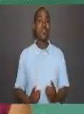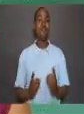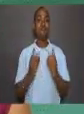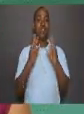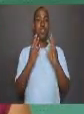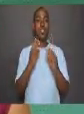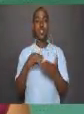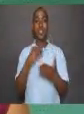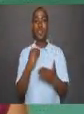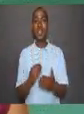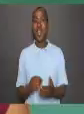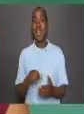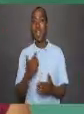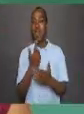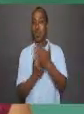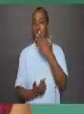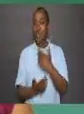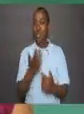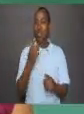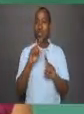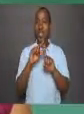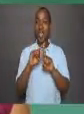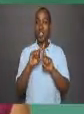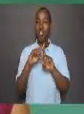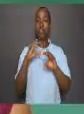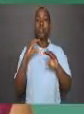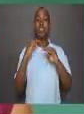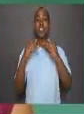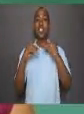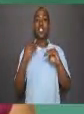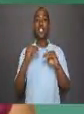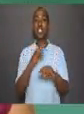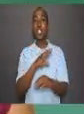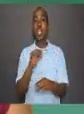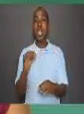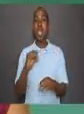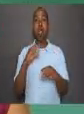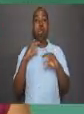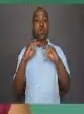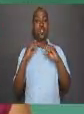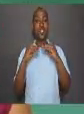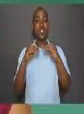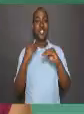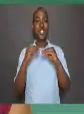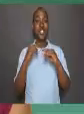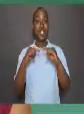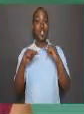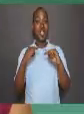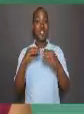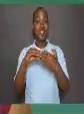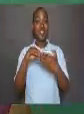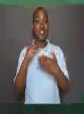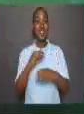diffusion. We discussed the terms concentration and concentration